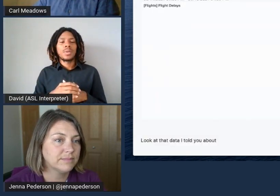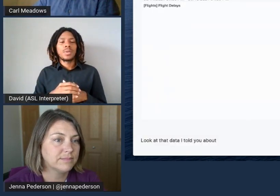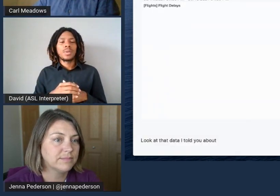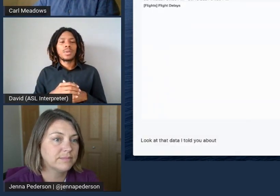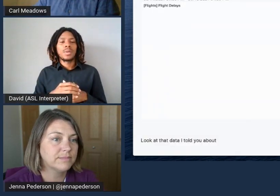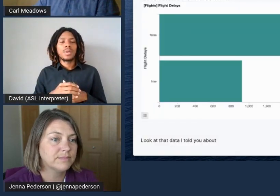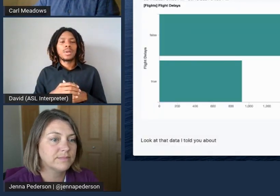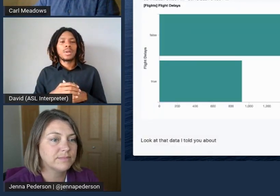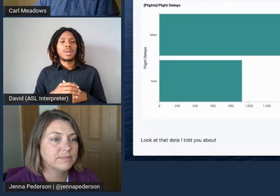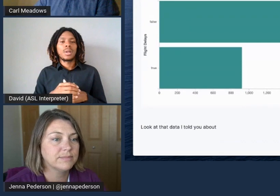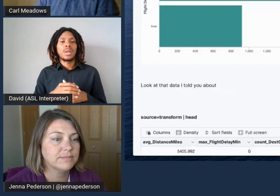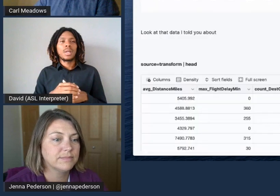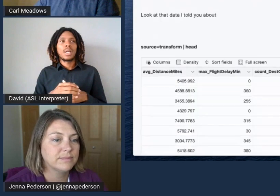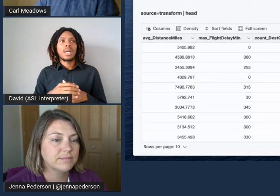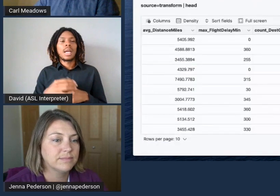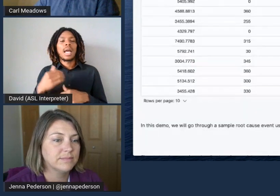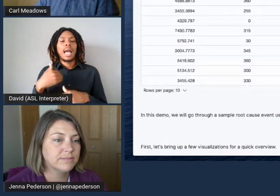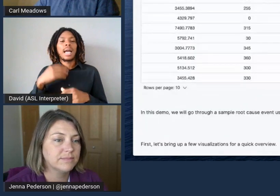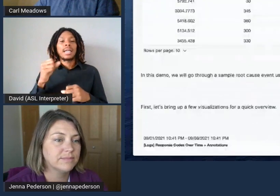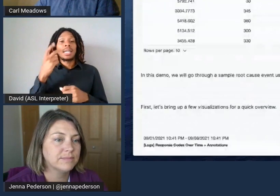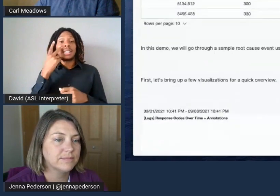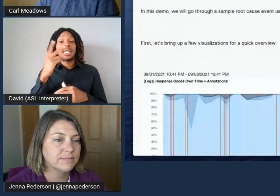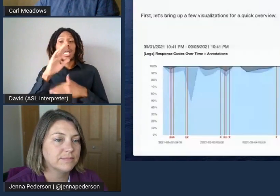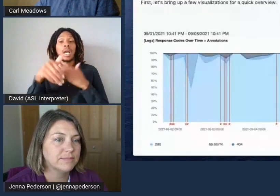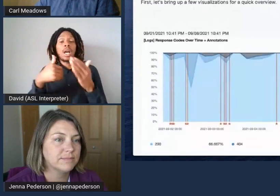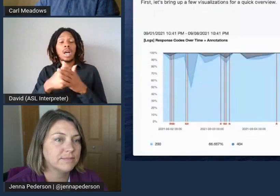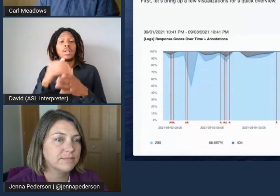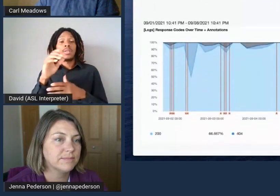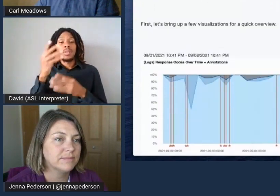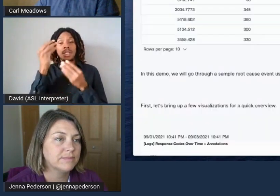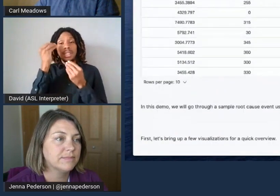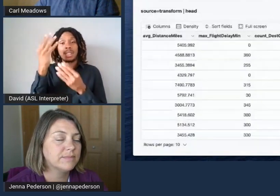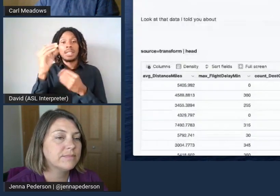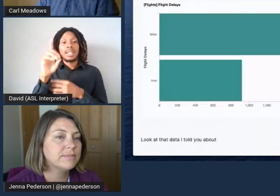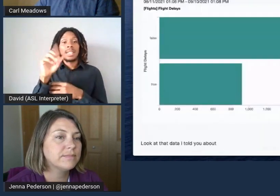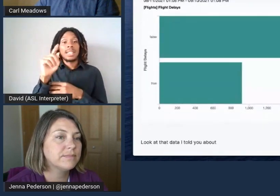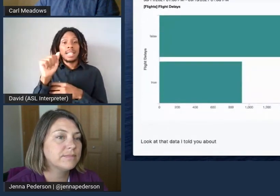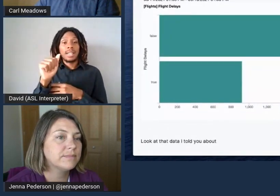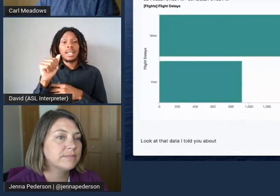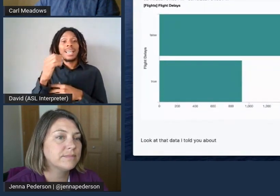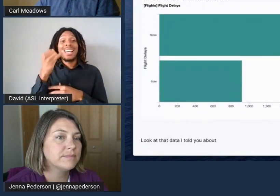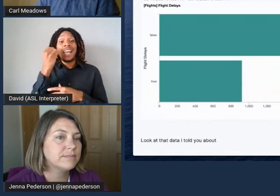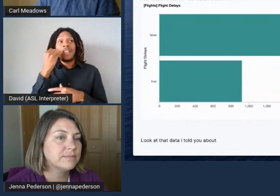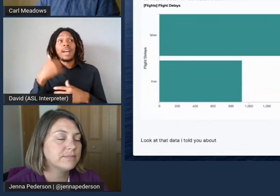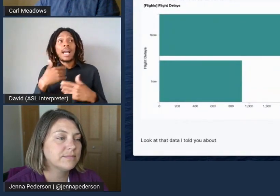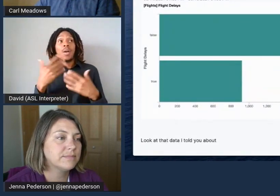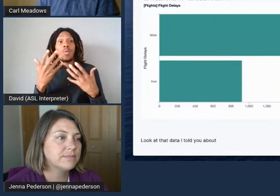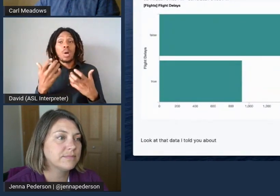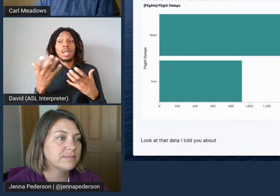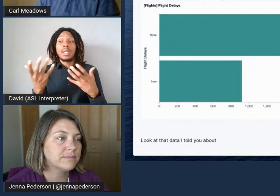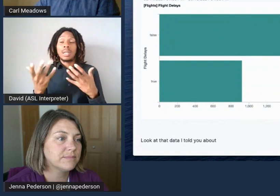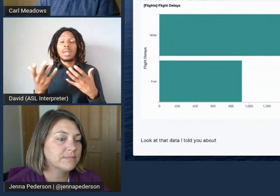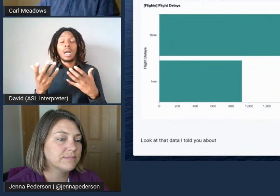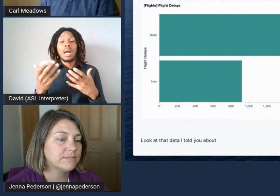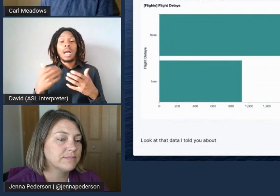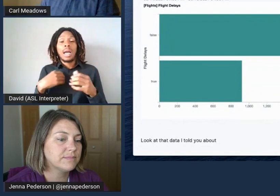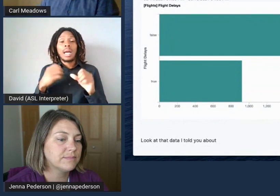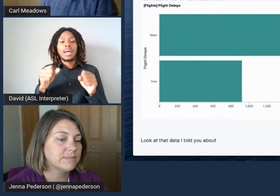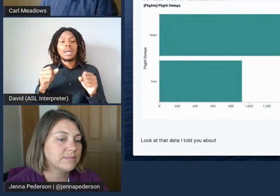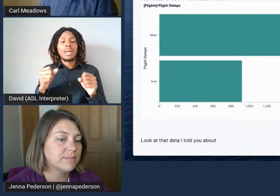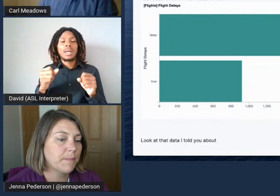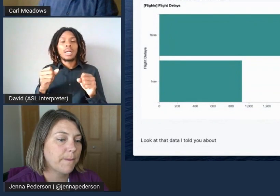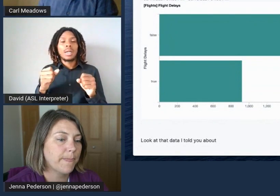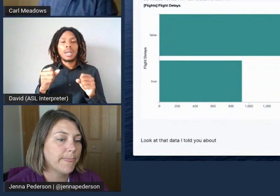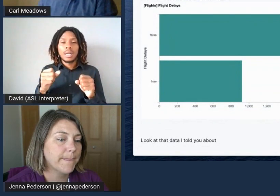where I can actually see all of this data. And if I wanted to, I could go ahead and save it out to